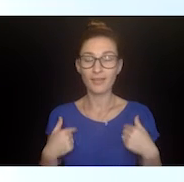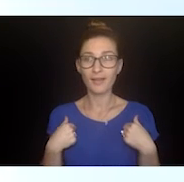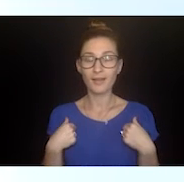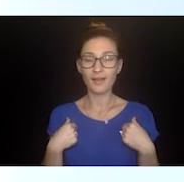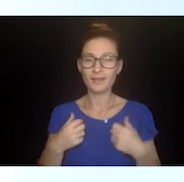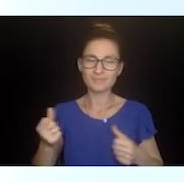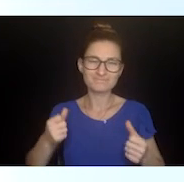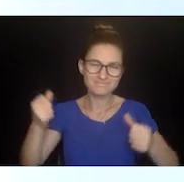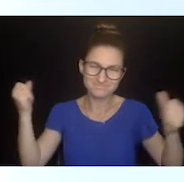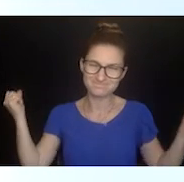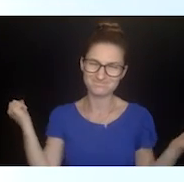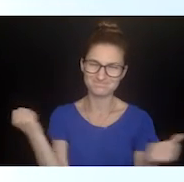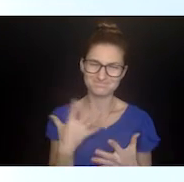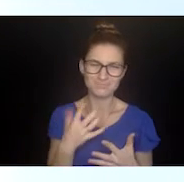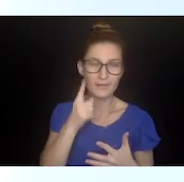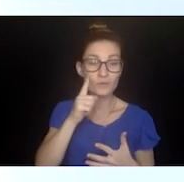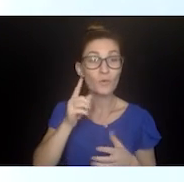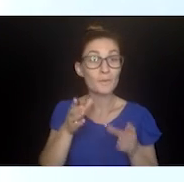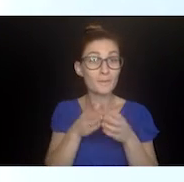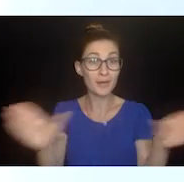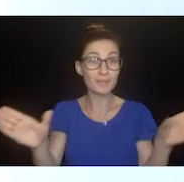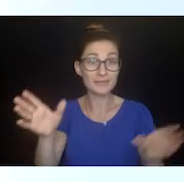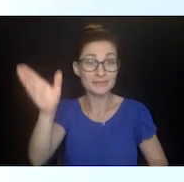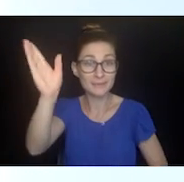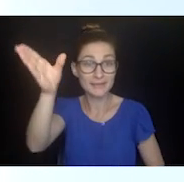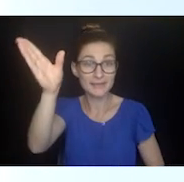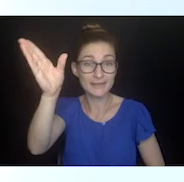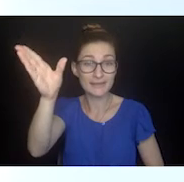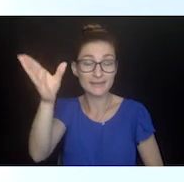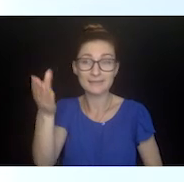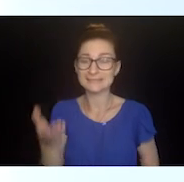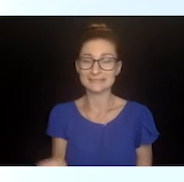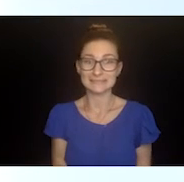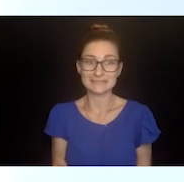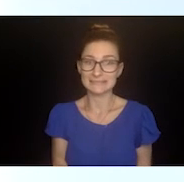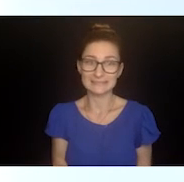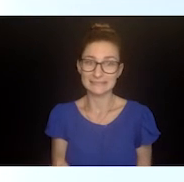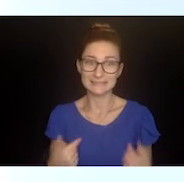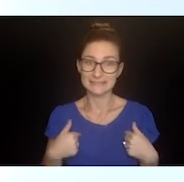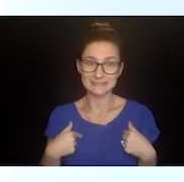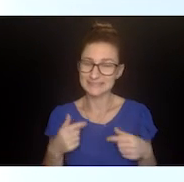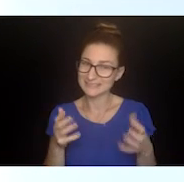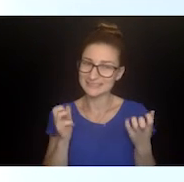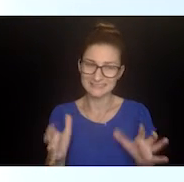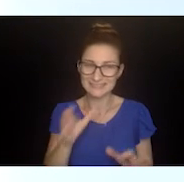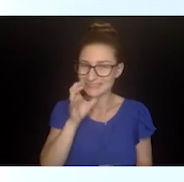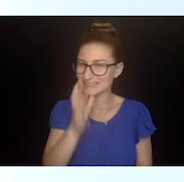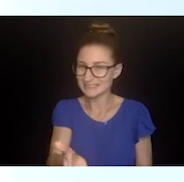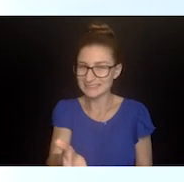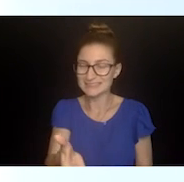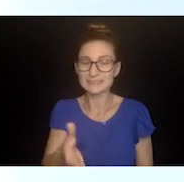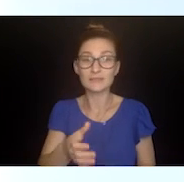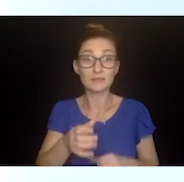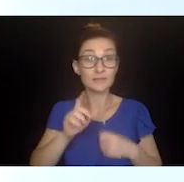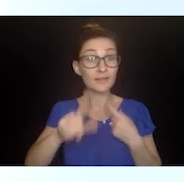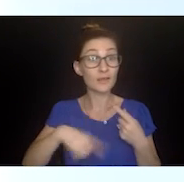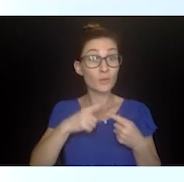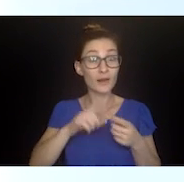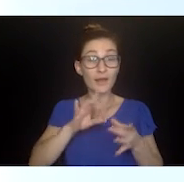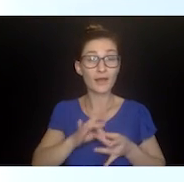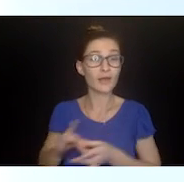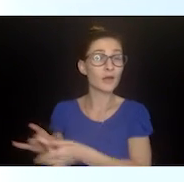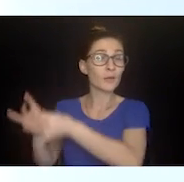incredible terror of speaking in public. There was no way I wanted to do it. But when I connected to my most wildest dreams,